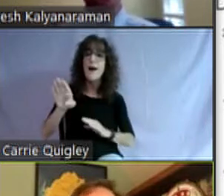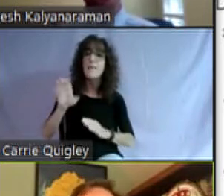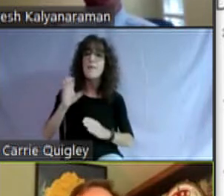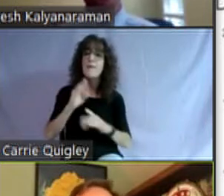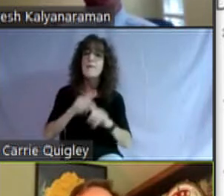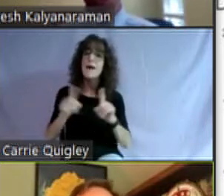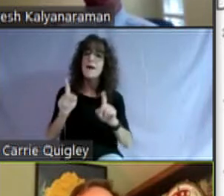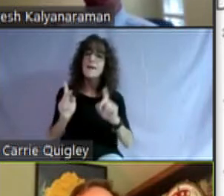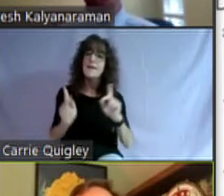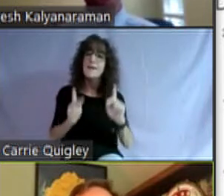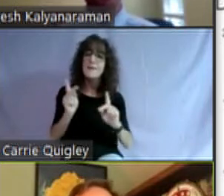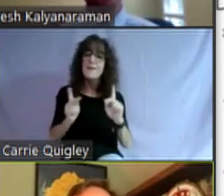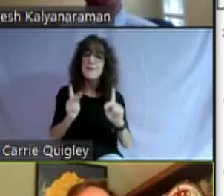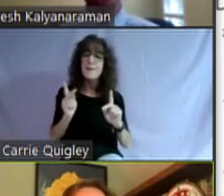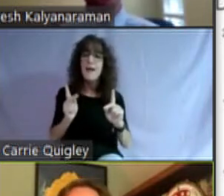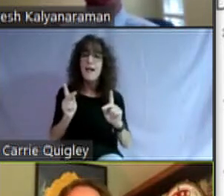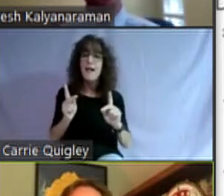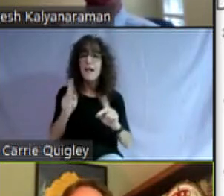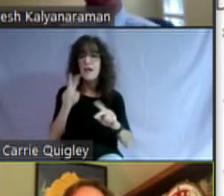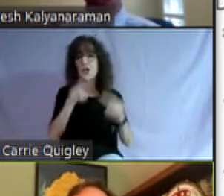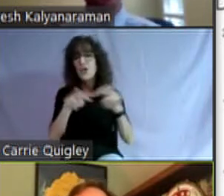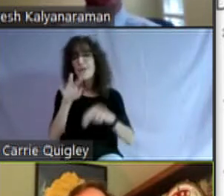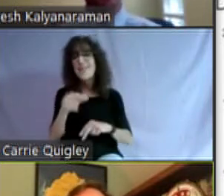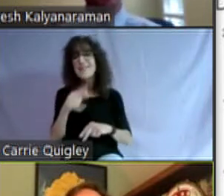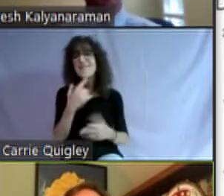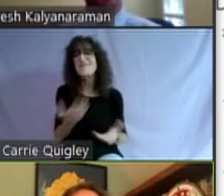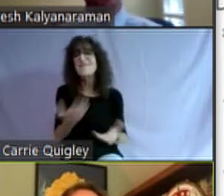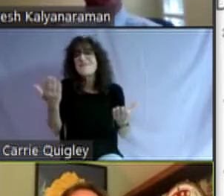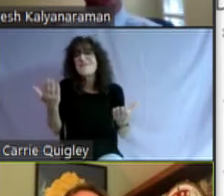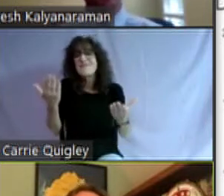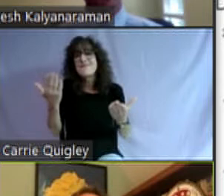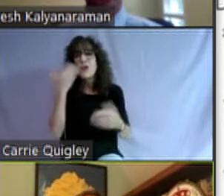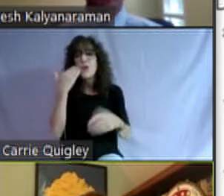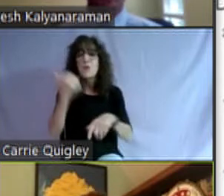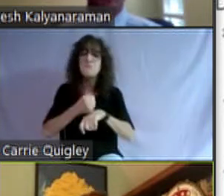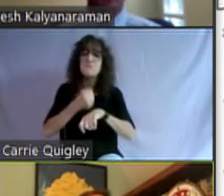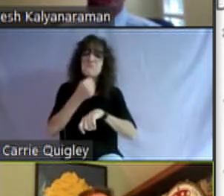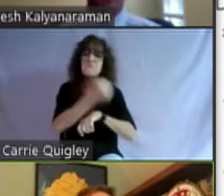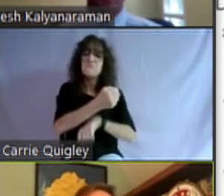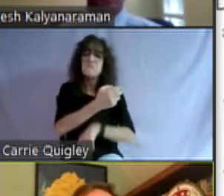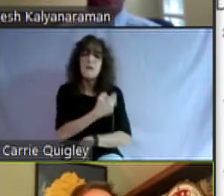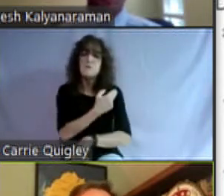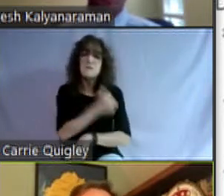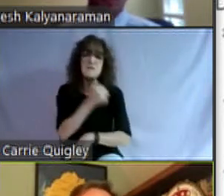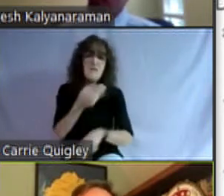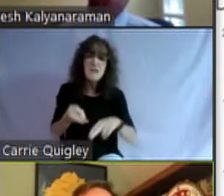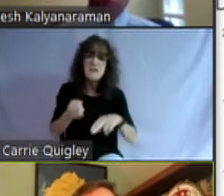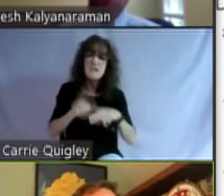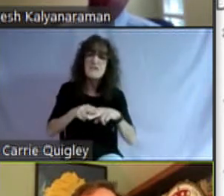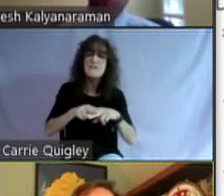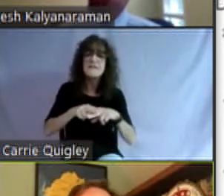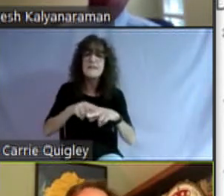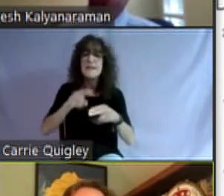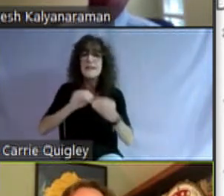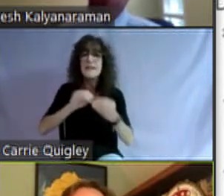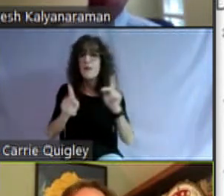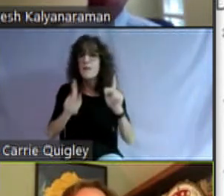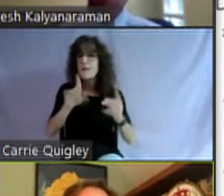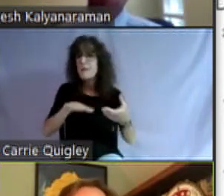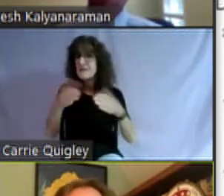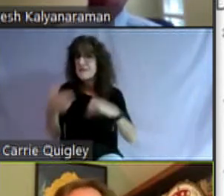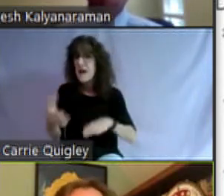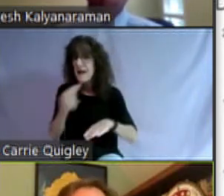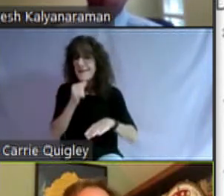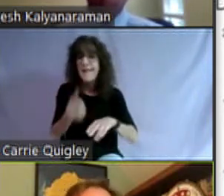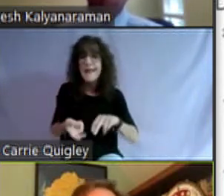who look at this and kind of go, well, hospitalizations aren't really increasing, death rates not really increasing.